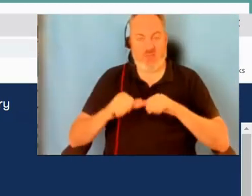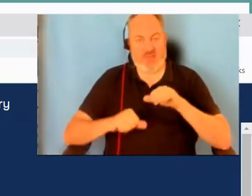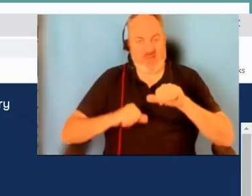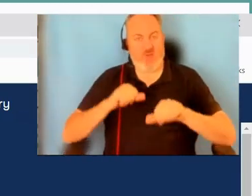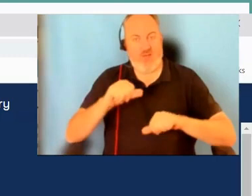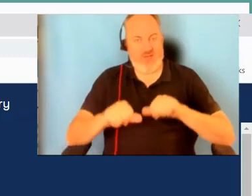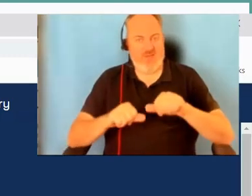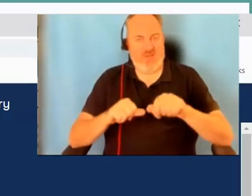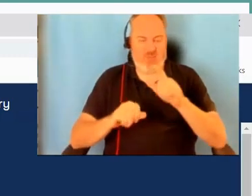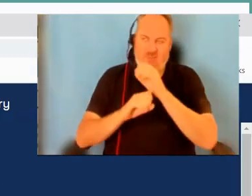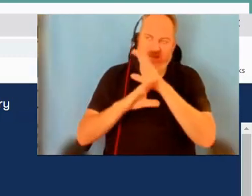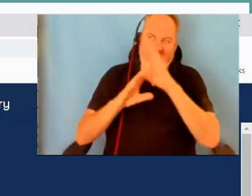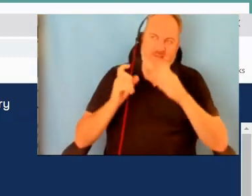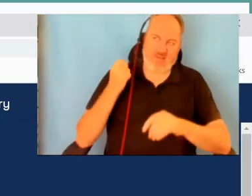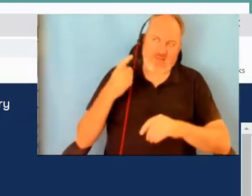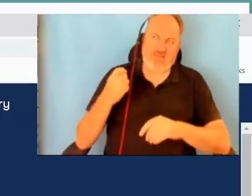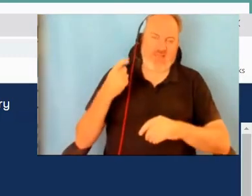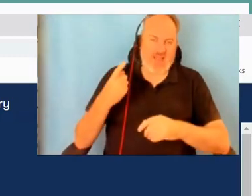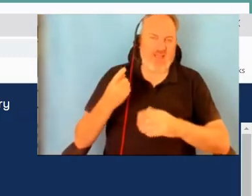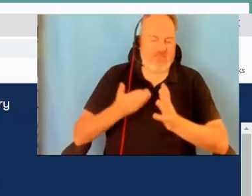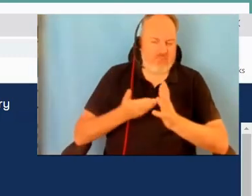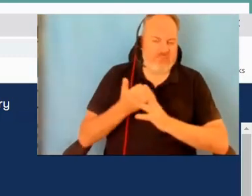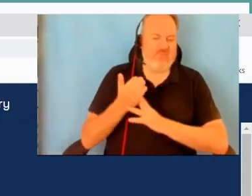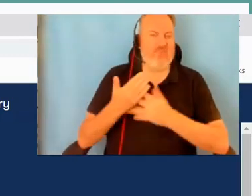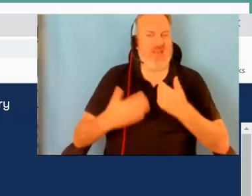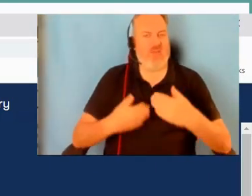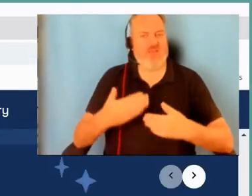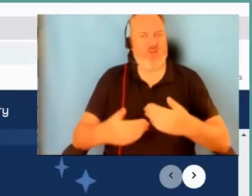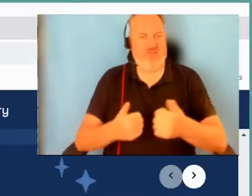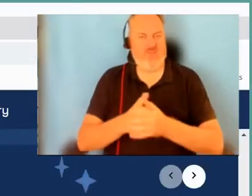you can understand how far you've got with the program.